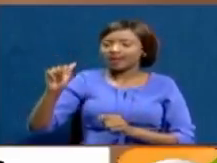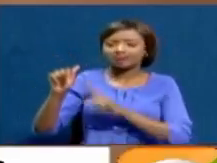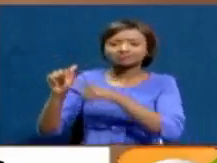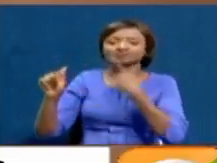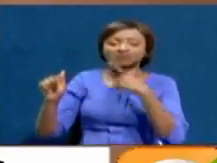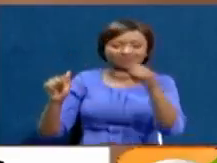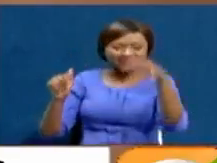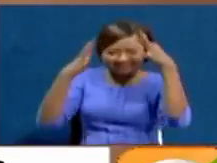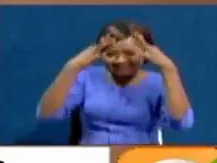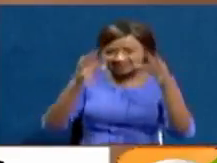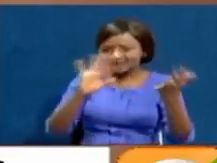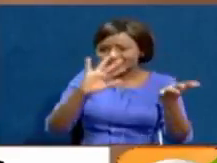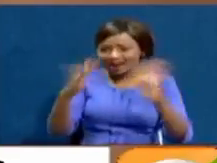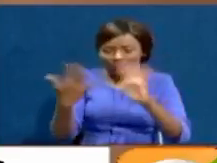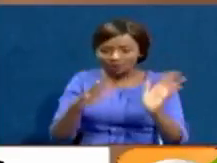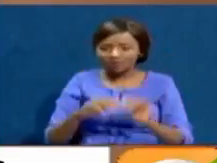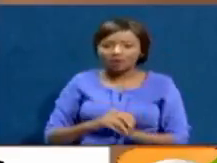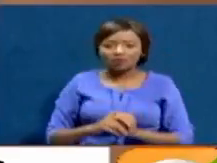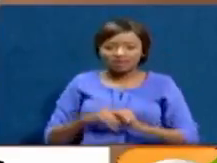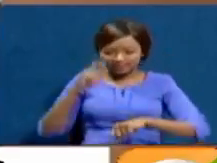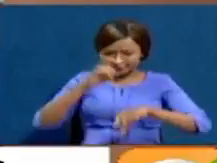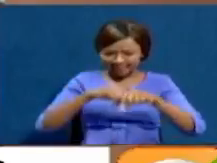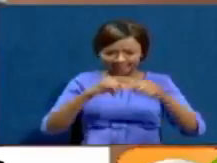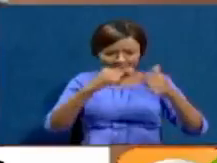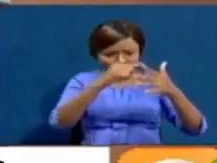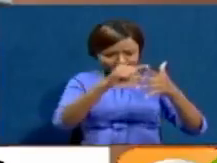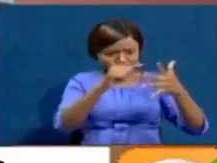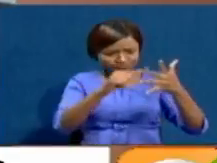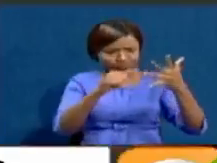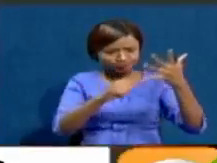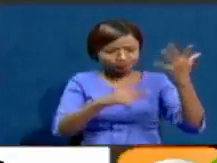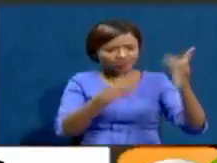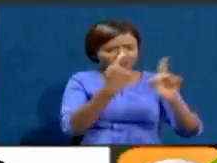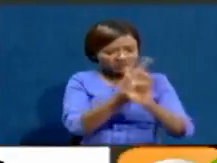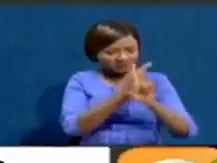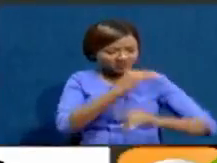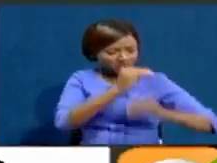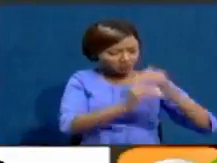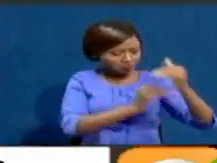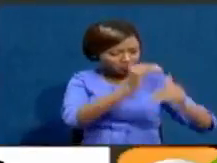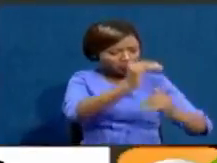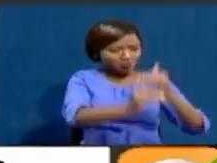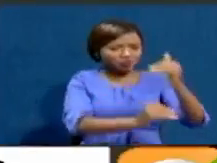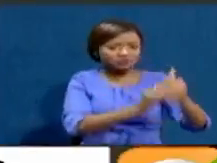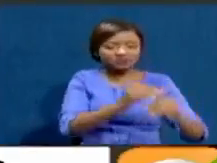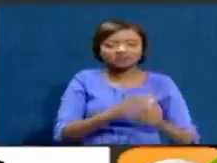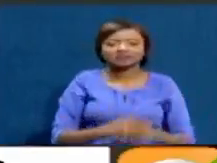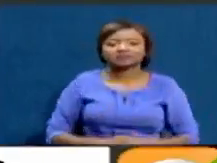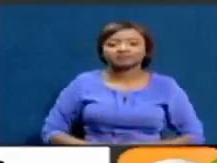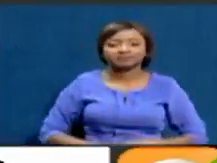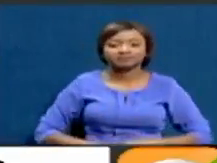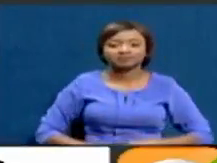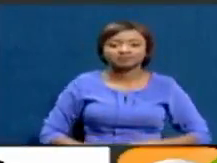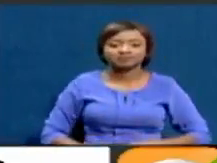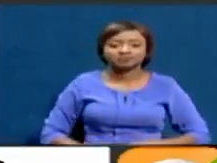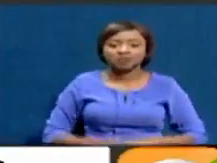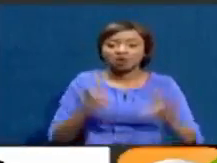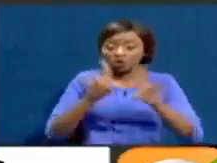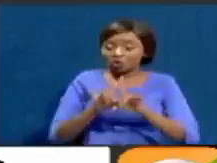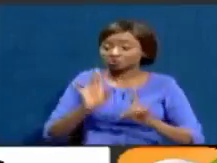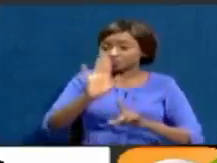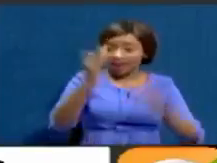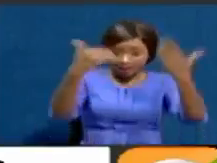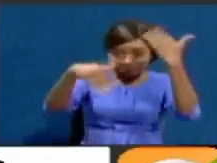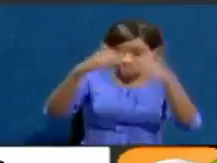was reached after the conclusion of respective processes at the Public Service Commission. Professor Kiama